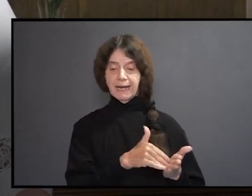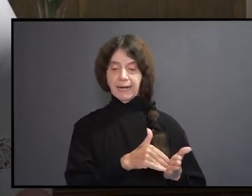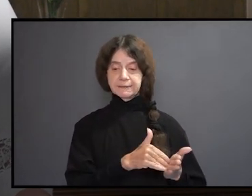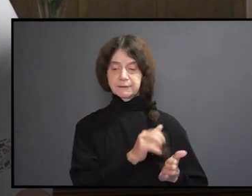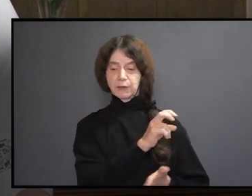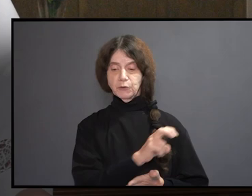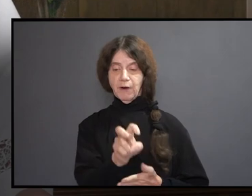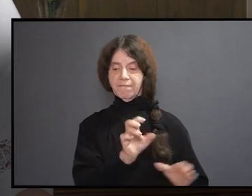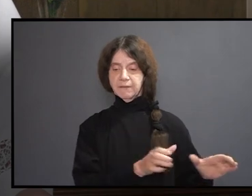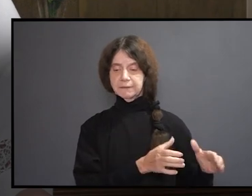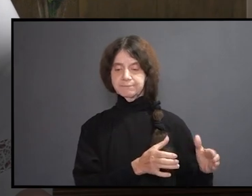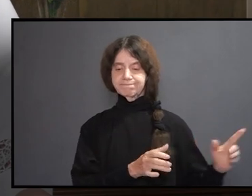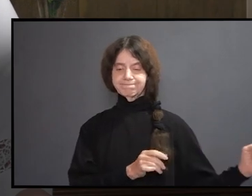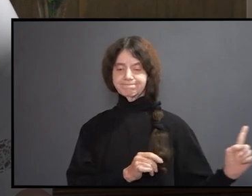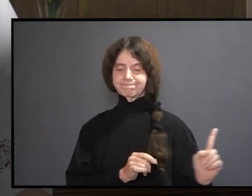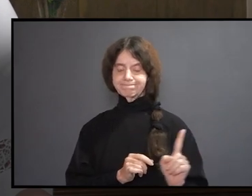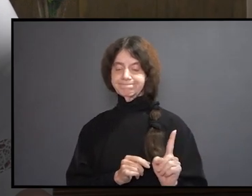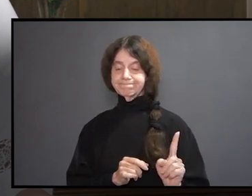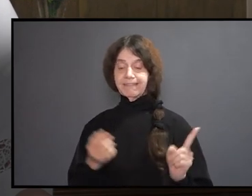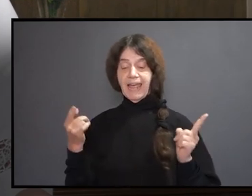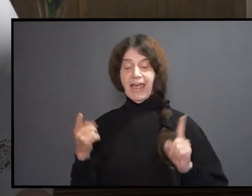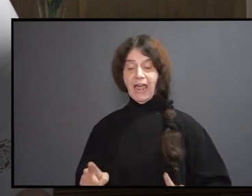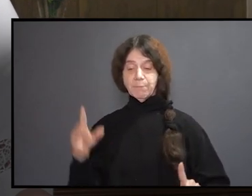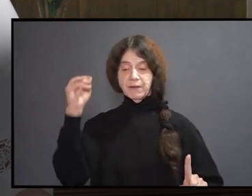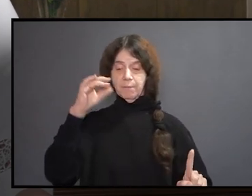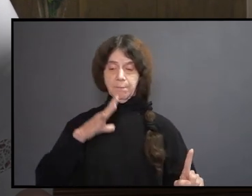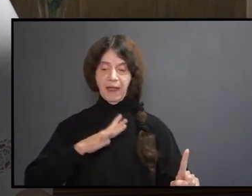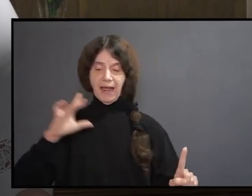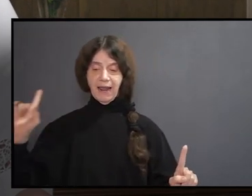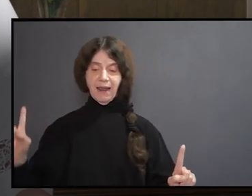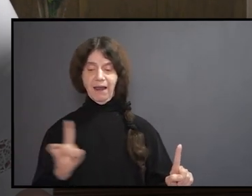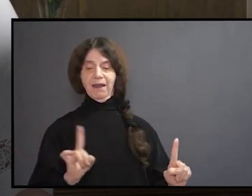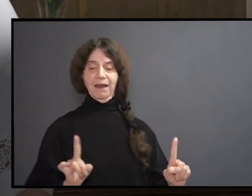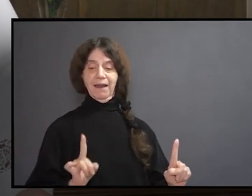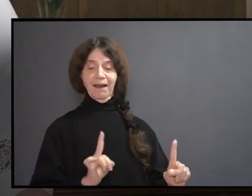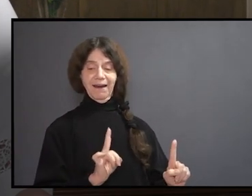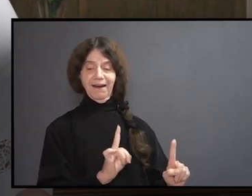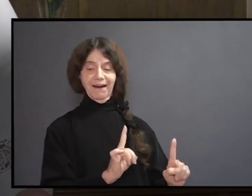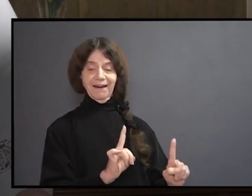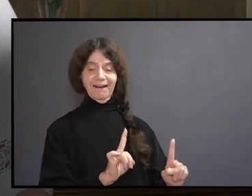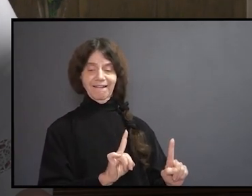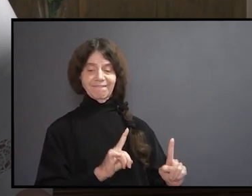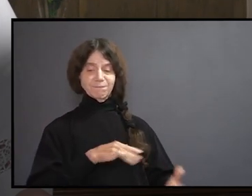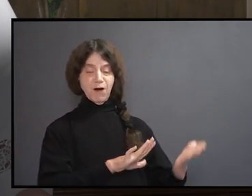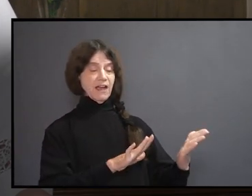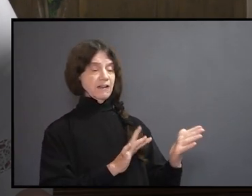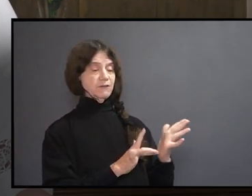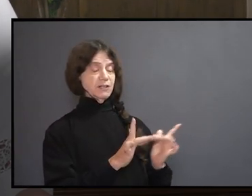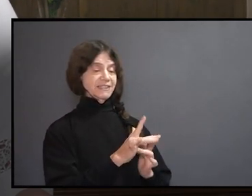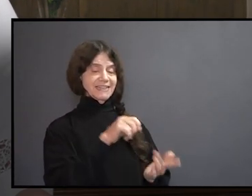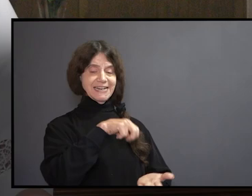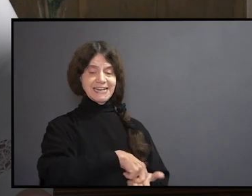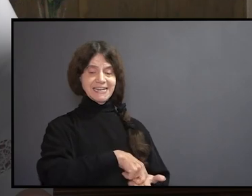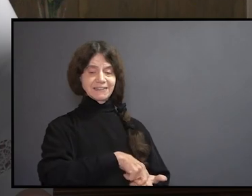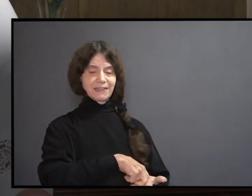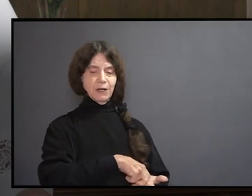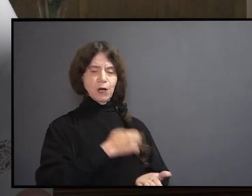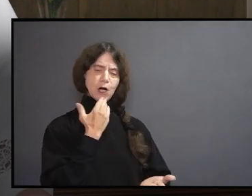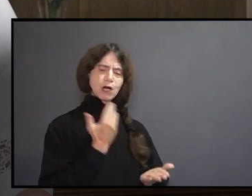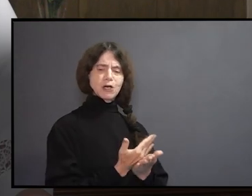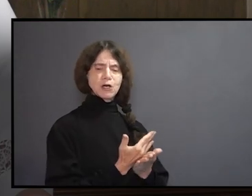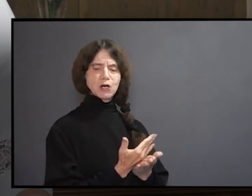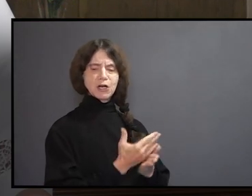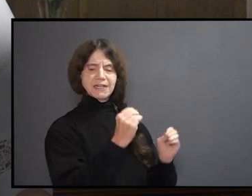And as Jesus was setting out on his journey, a man ran up and knelt before him and asked him, "Good